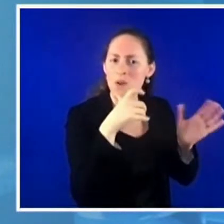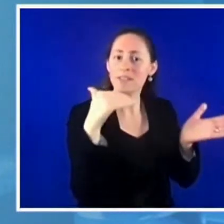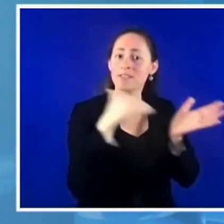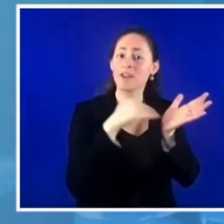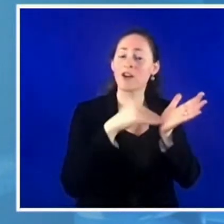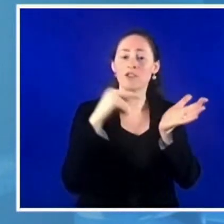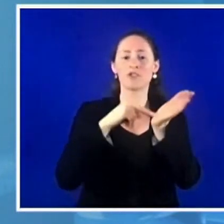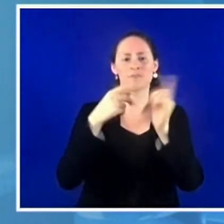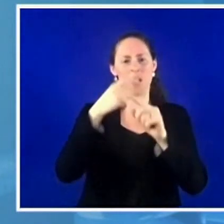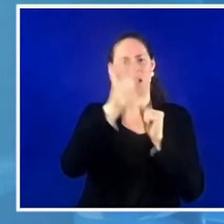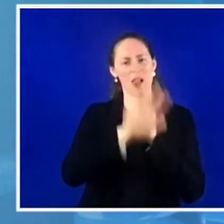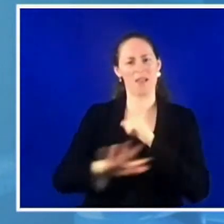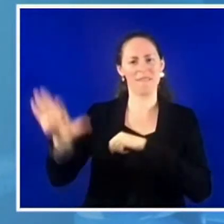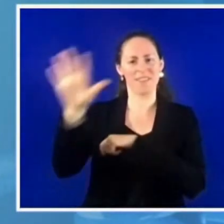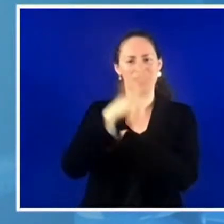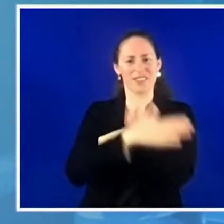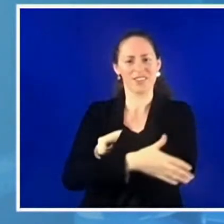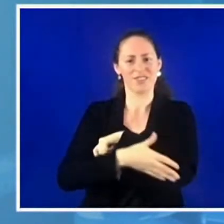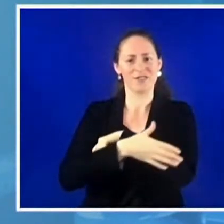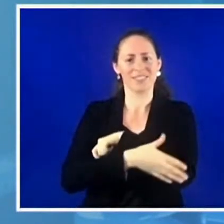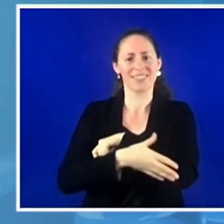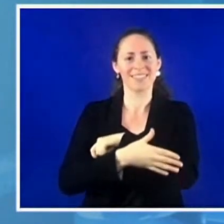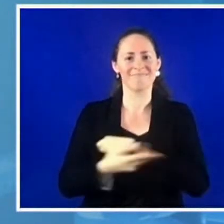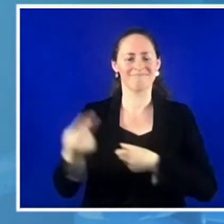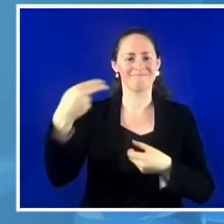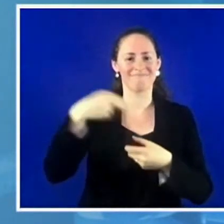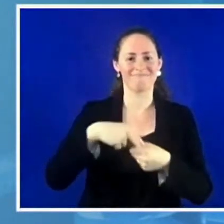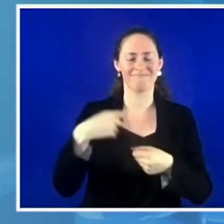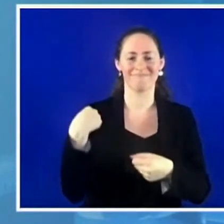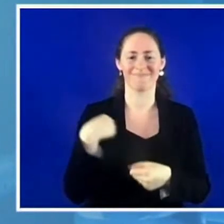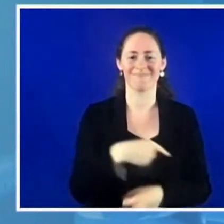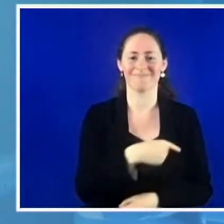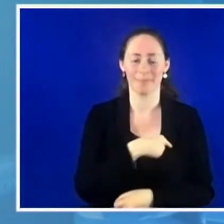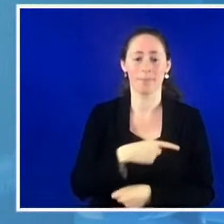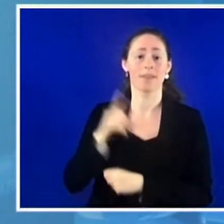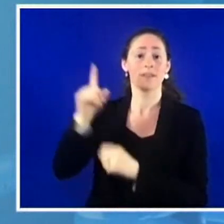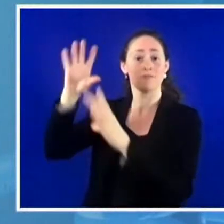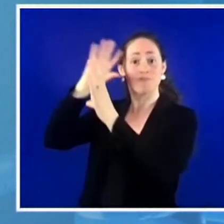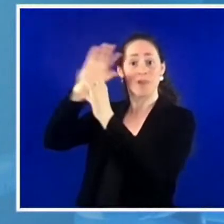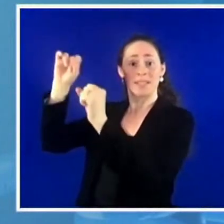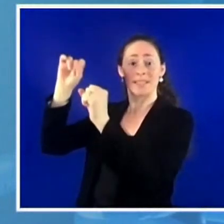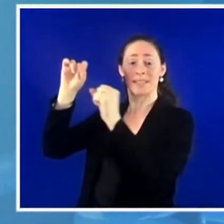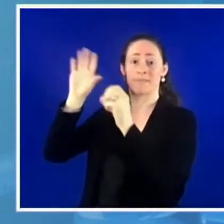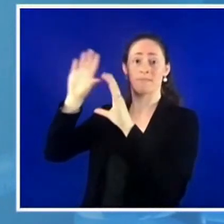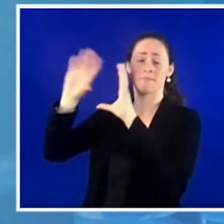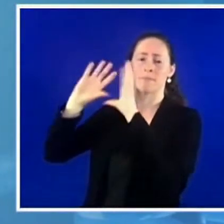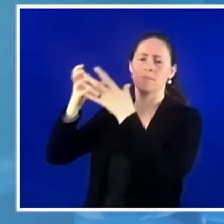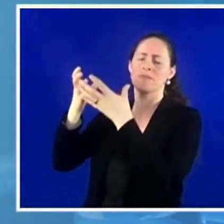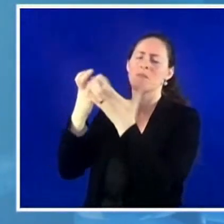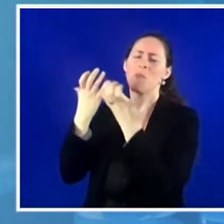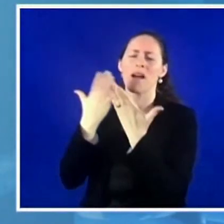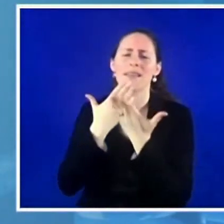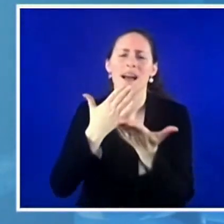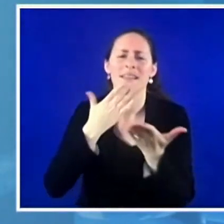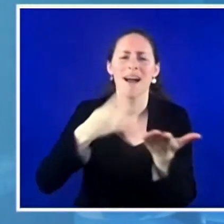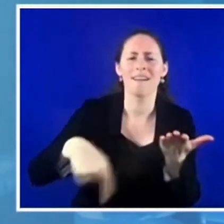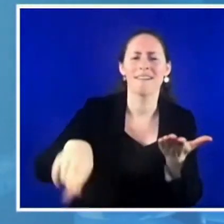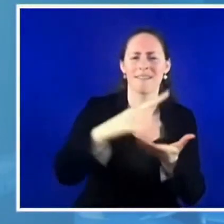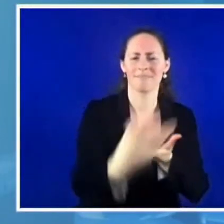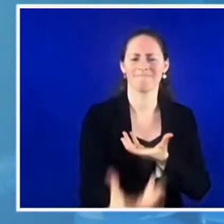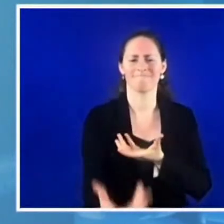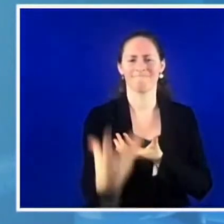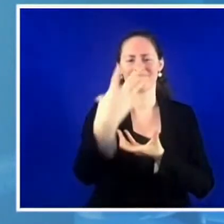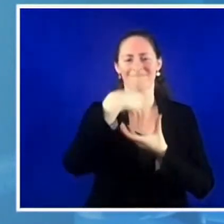from the Biden administration, I want to take a moment to thank you for joining and thank you for all the tireless work over the course